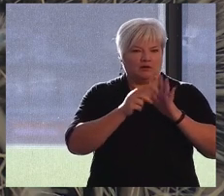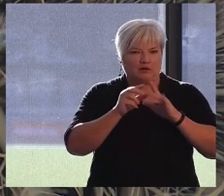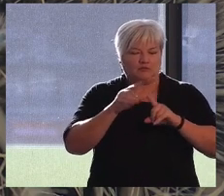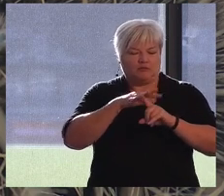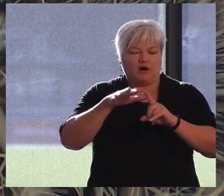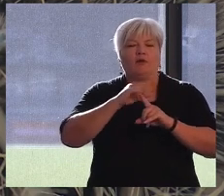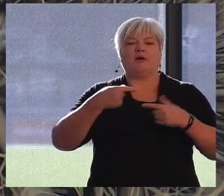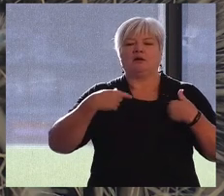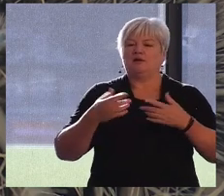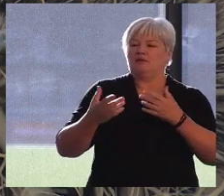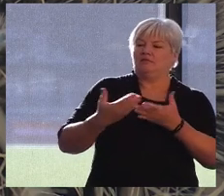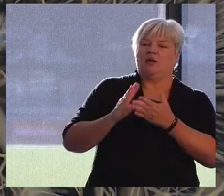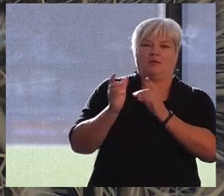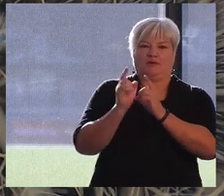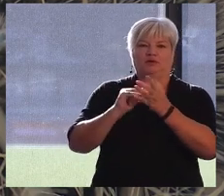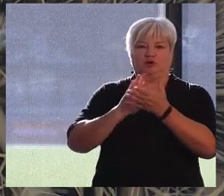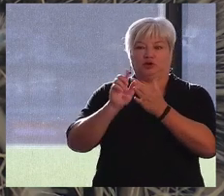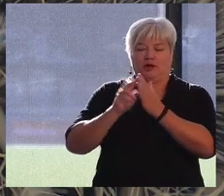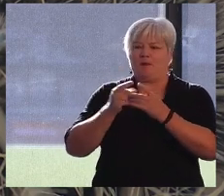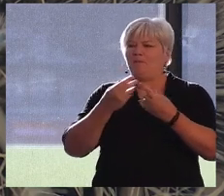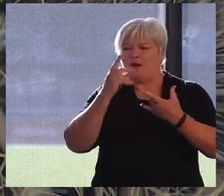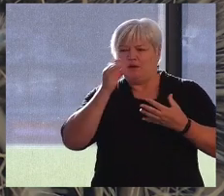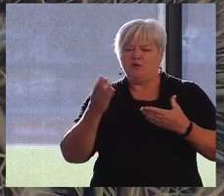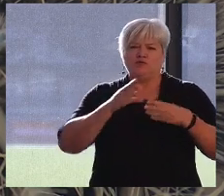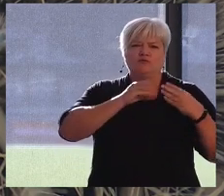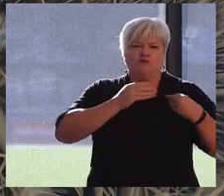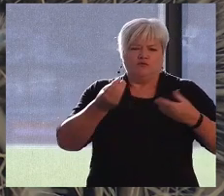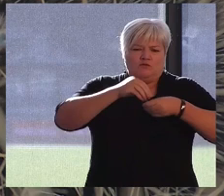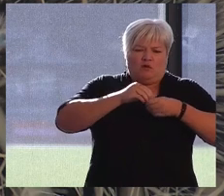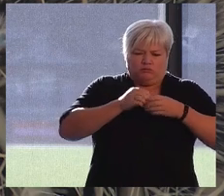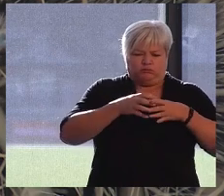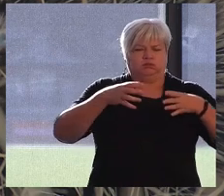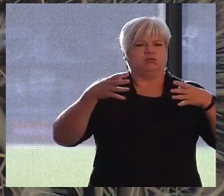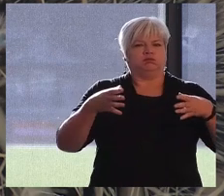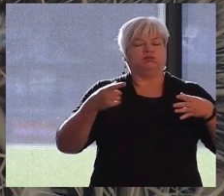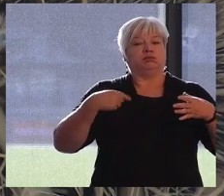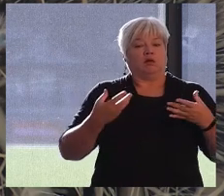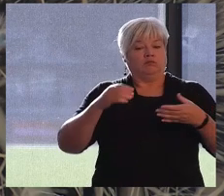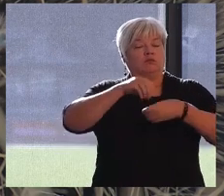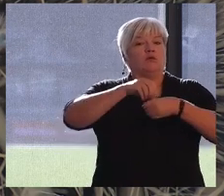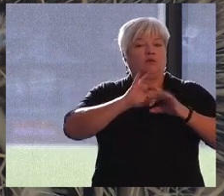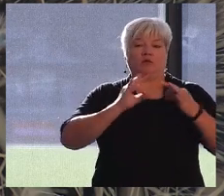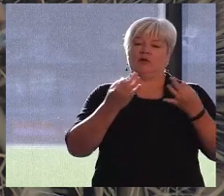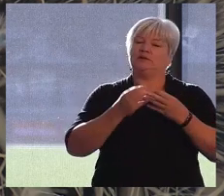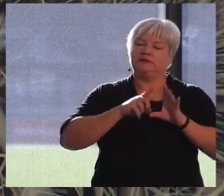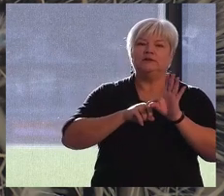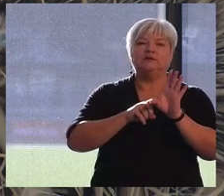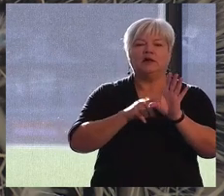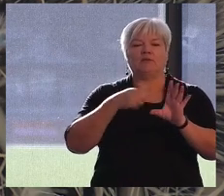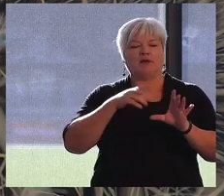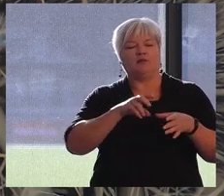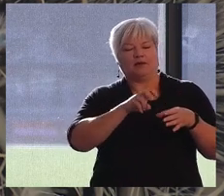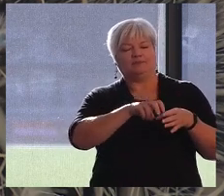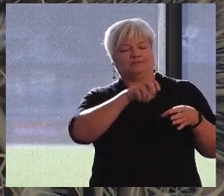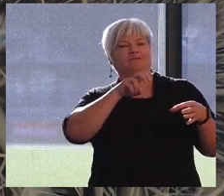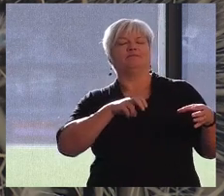and got involved, and that was a real honour to be part of that organisation for many years. But I retired at the ripe old